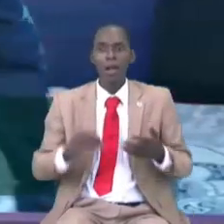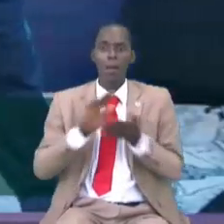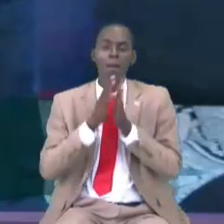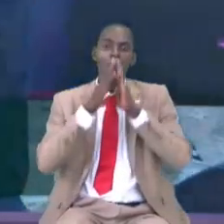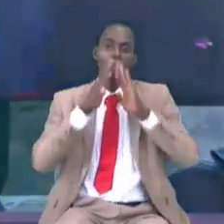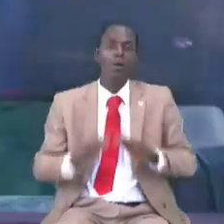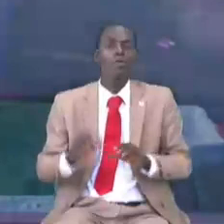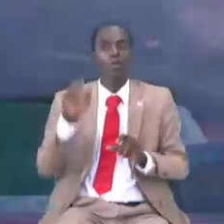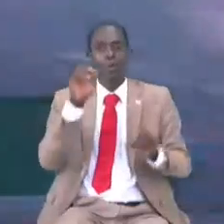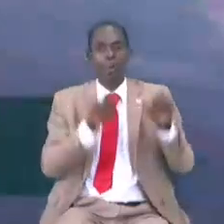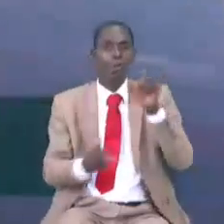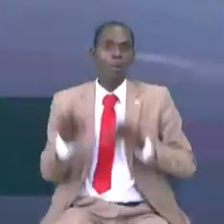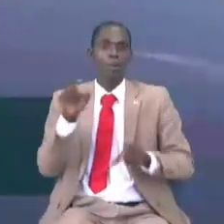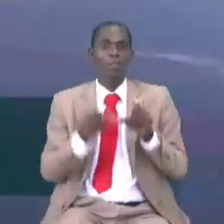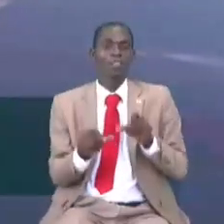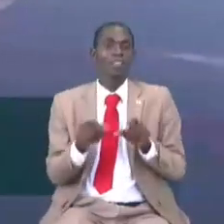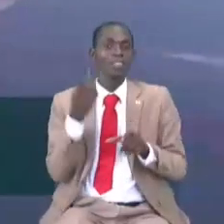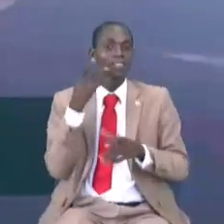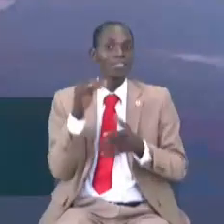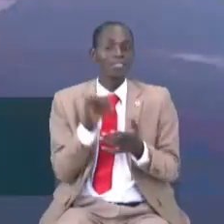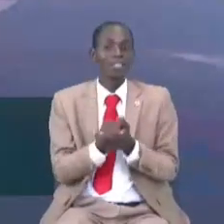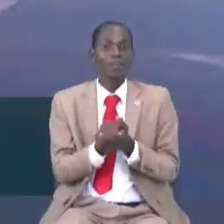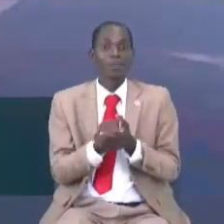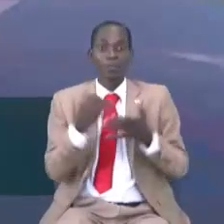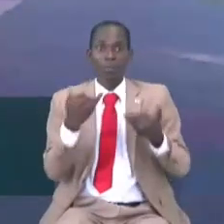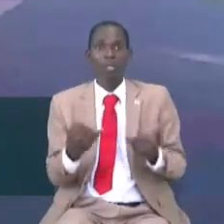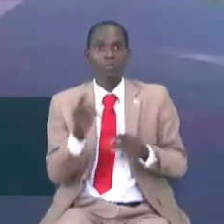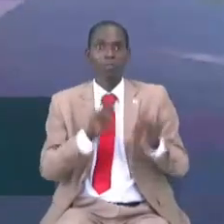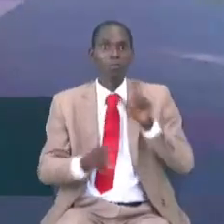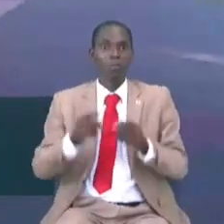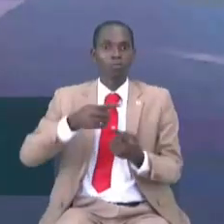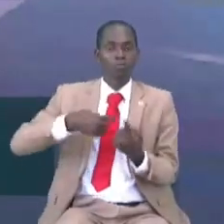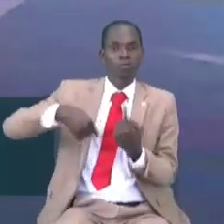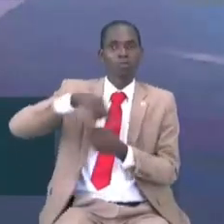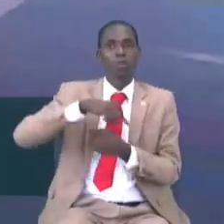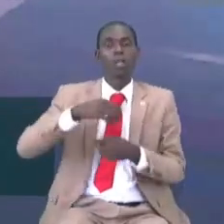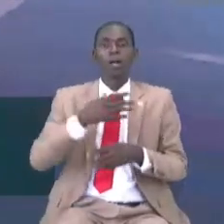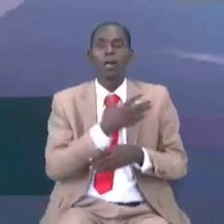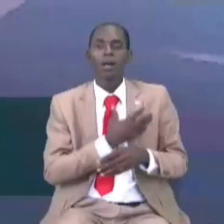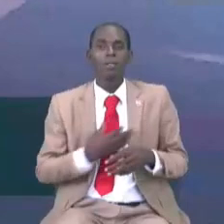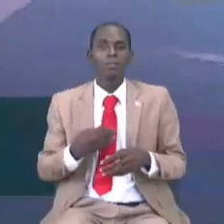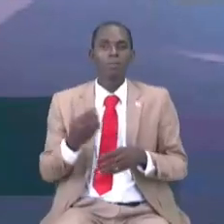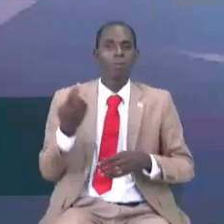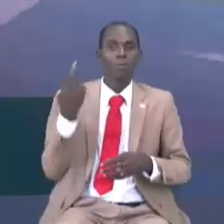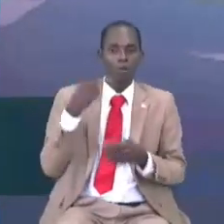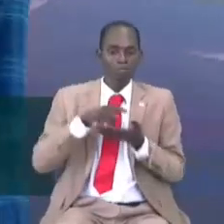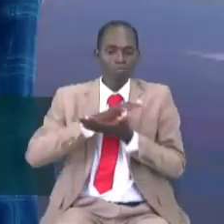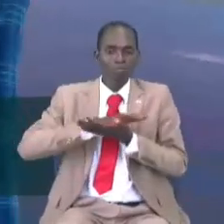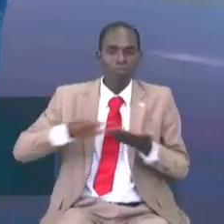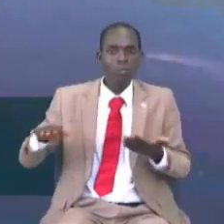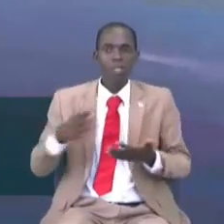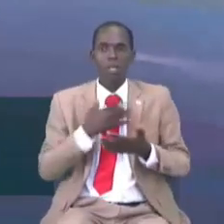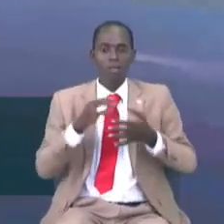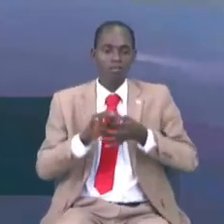turned, they were purged, and they were removed and released from all those violent actions. And they were